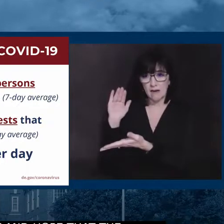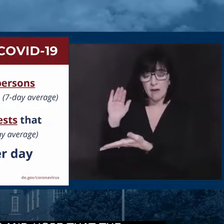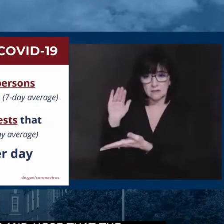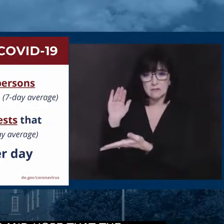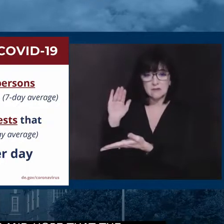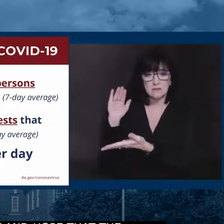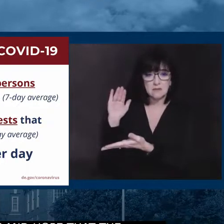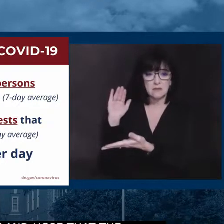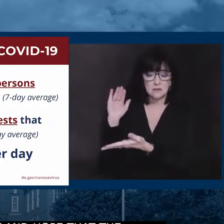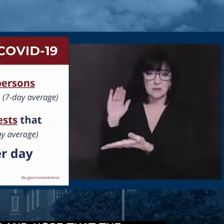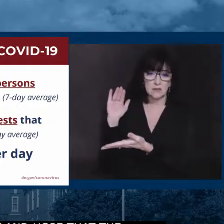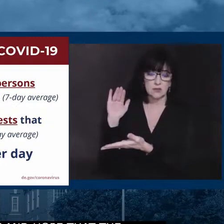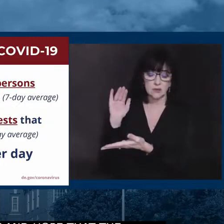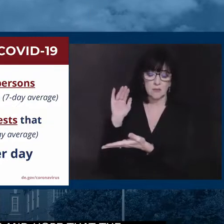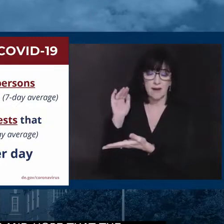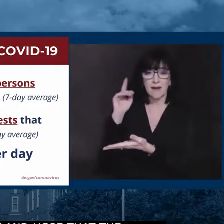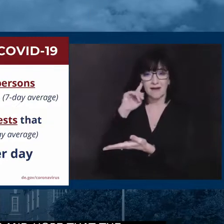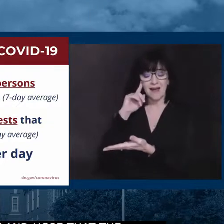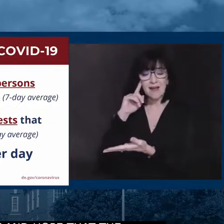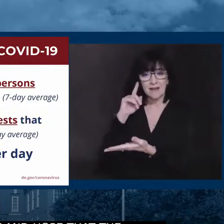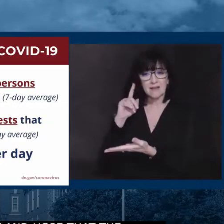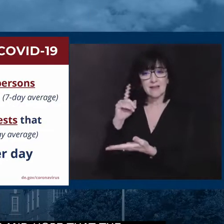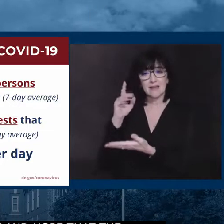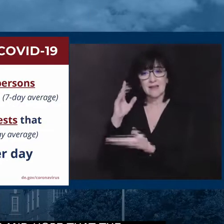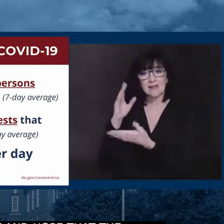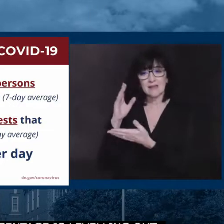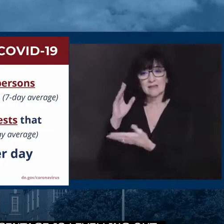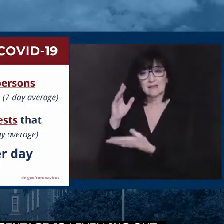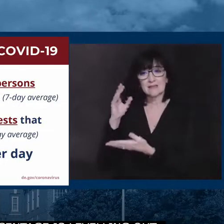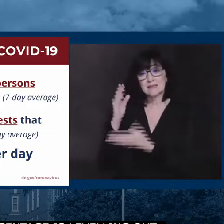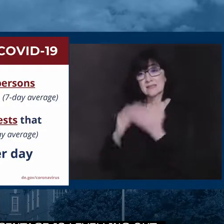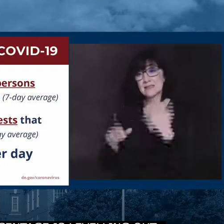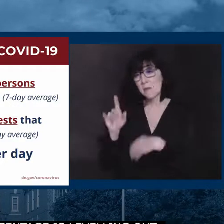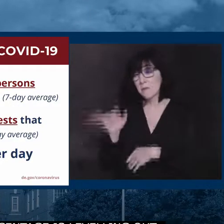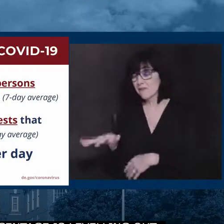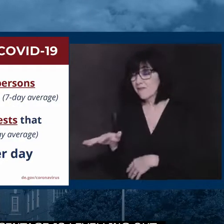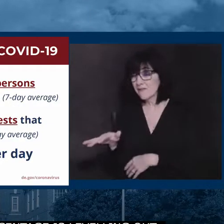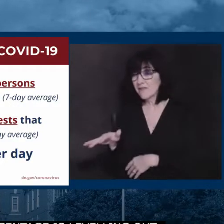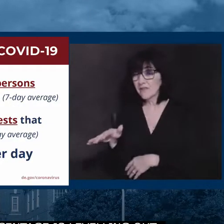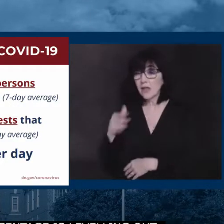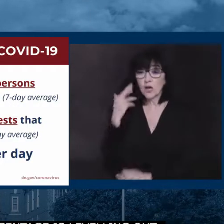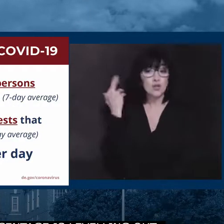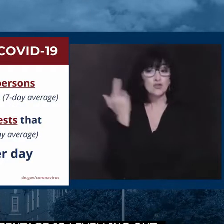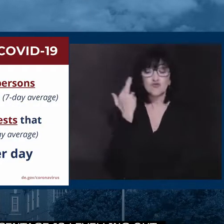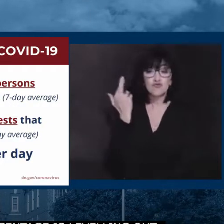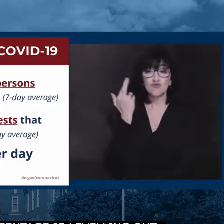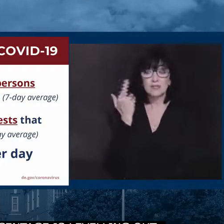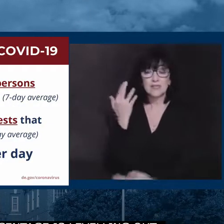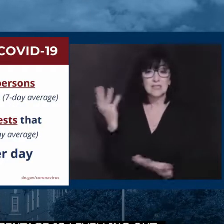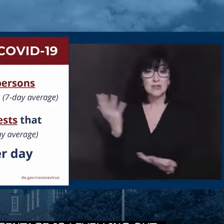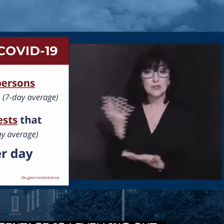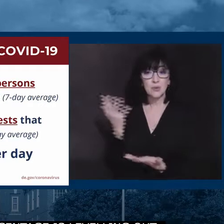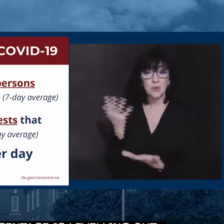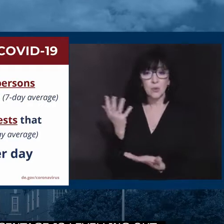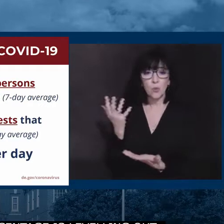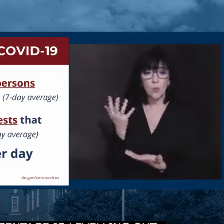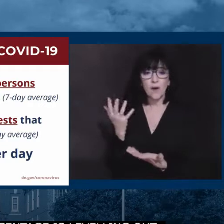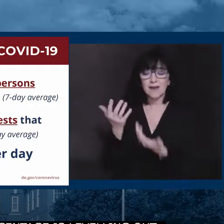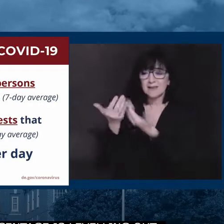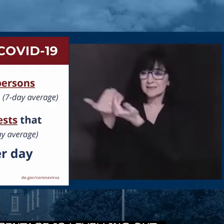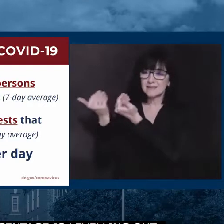of that fraction, the denominator up, and meaning that there is continued spread across